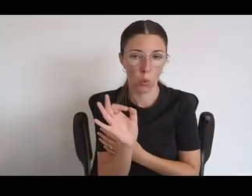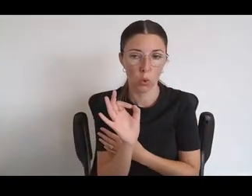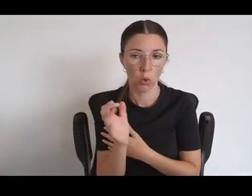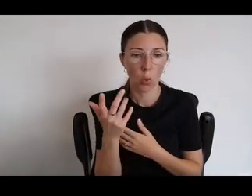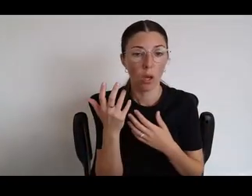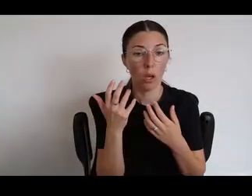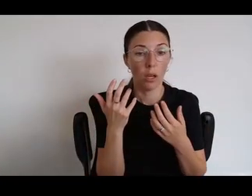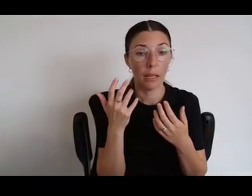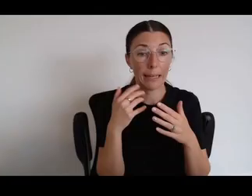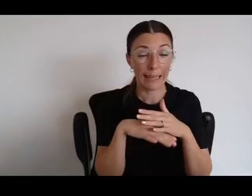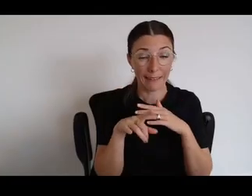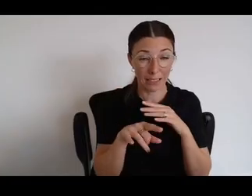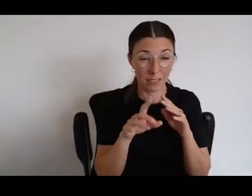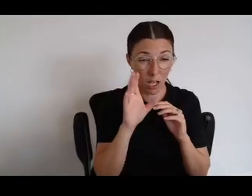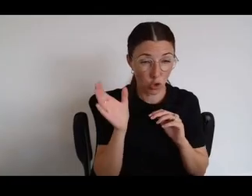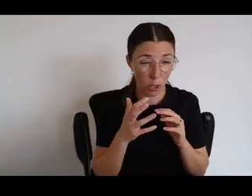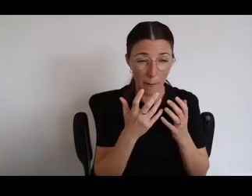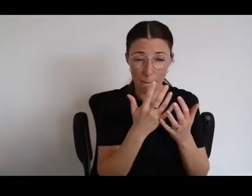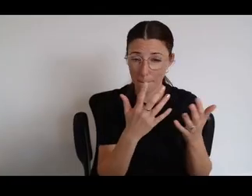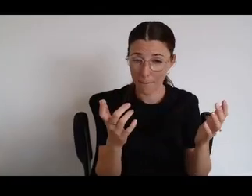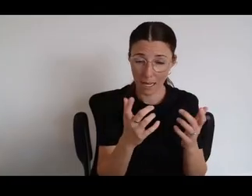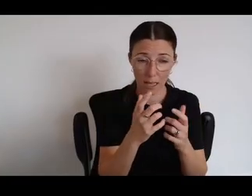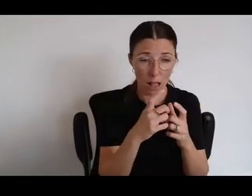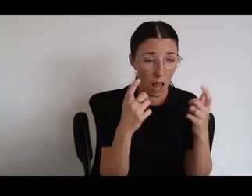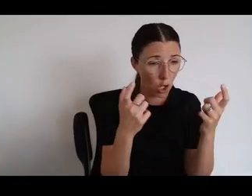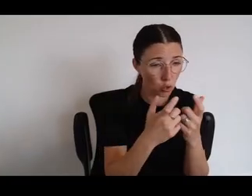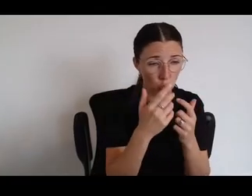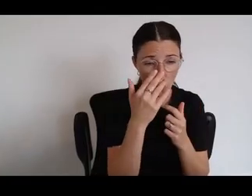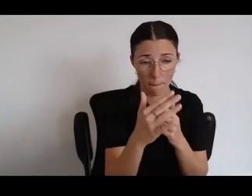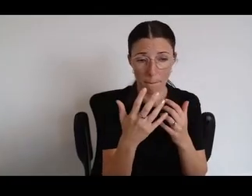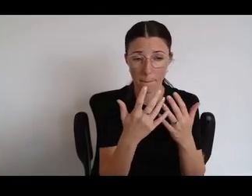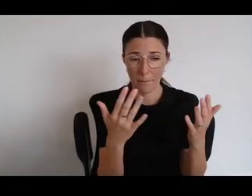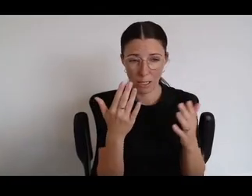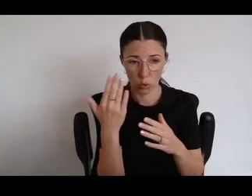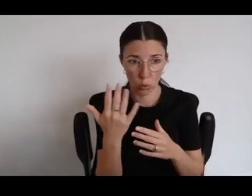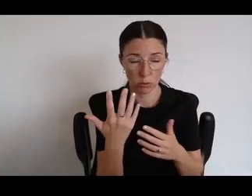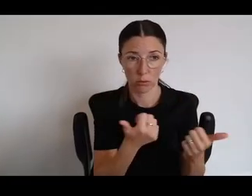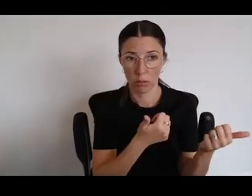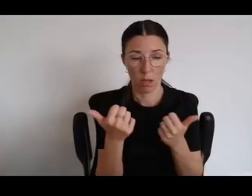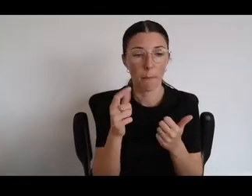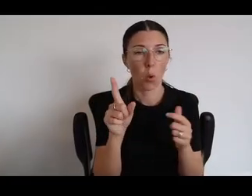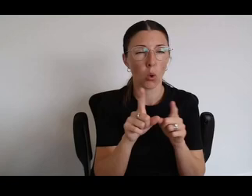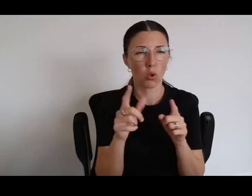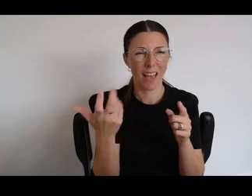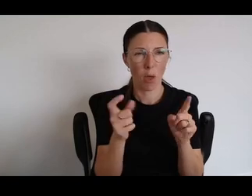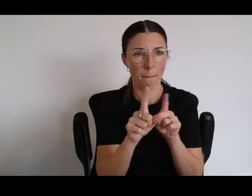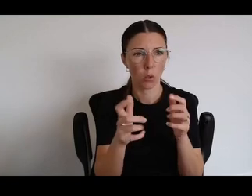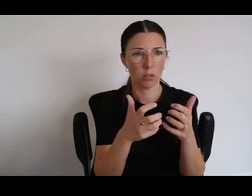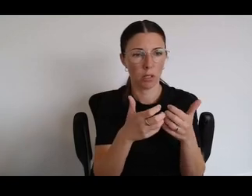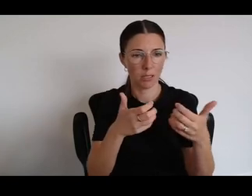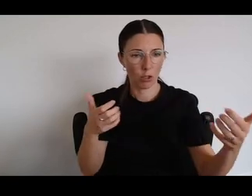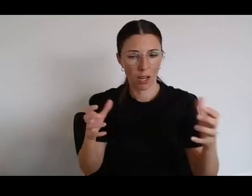classrooms. But we have, at the same time, we have one of the most segregated school systems in the world, meaning that there are a lot of kids who are